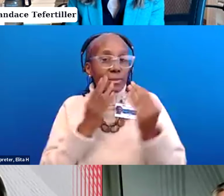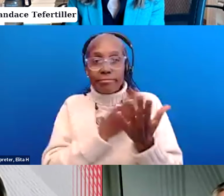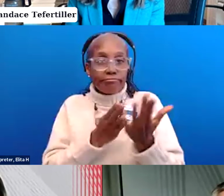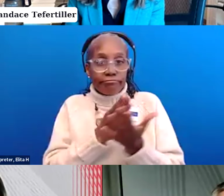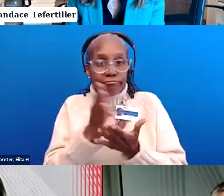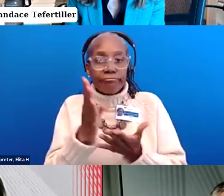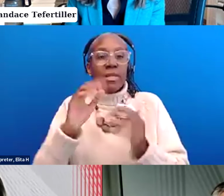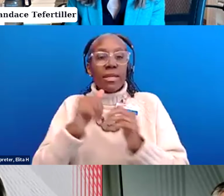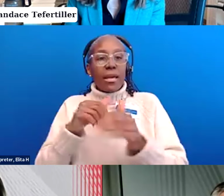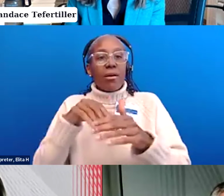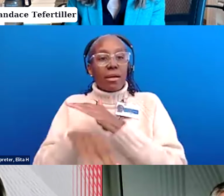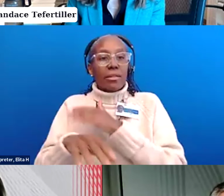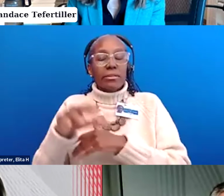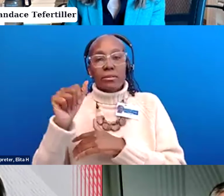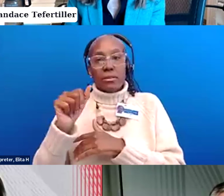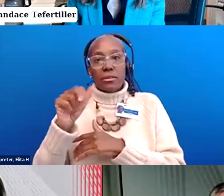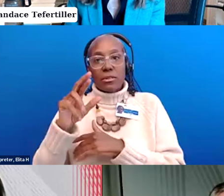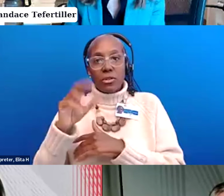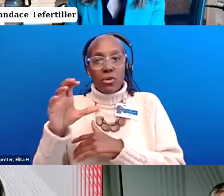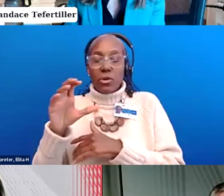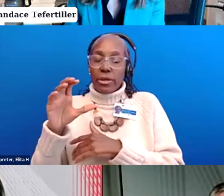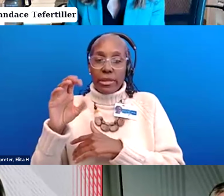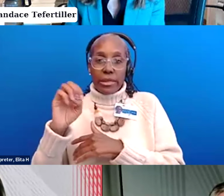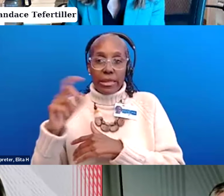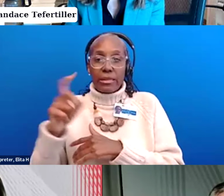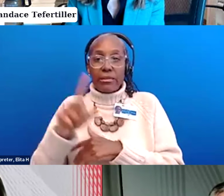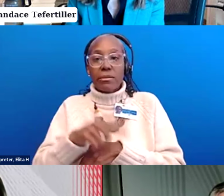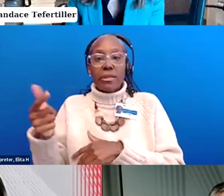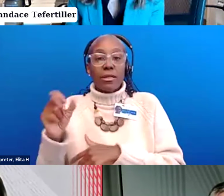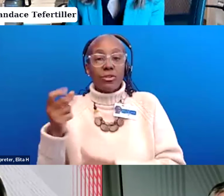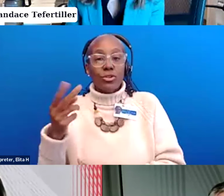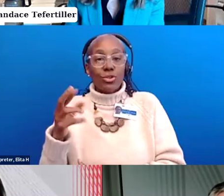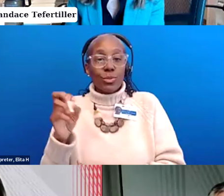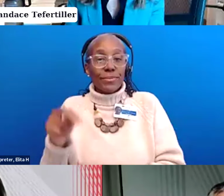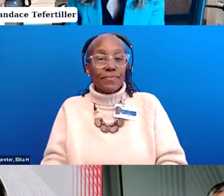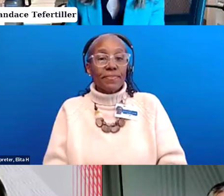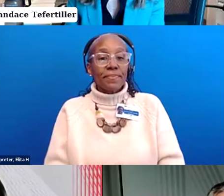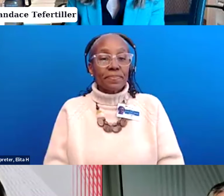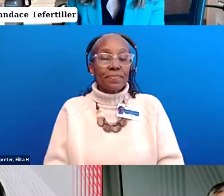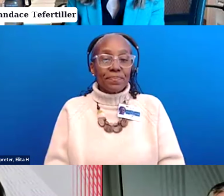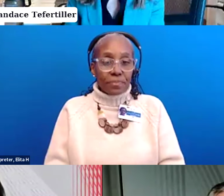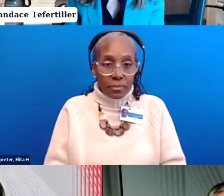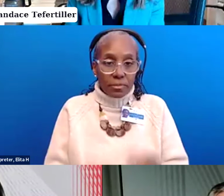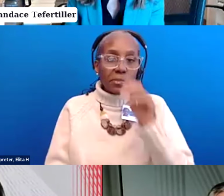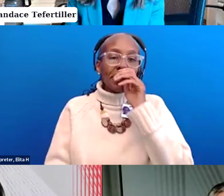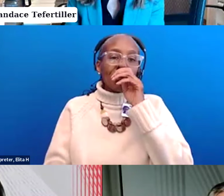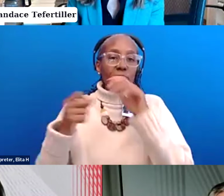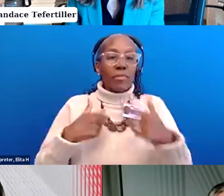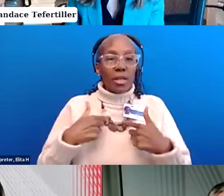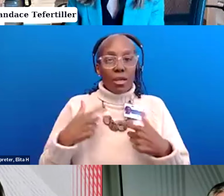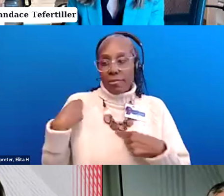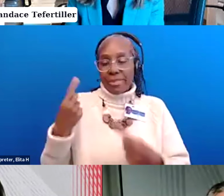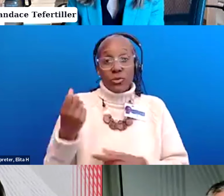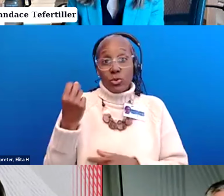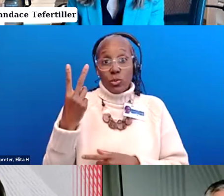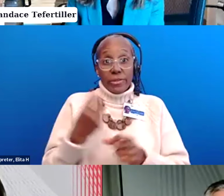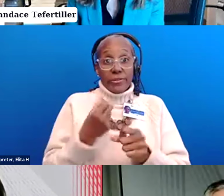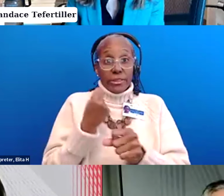got access to the ARC-EX, and then we'll pass it over to Sherown also. Sure. I'm now 12